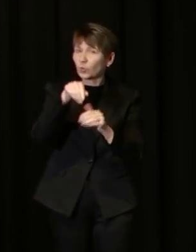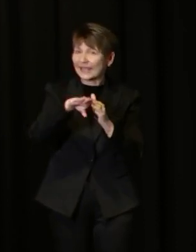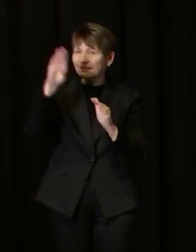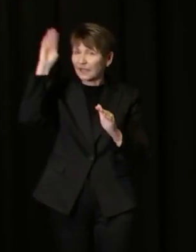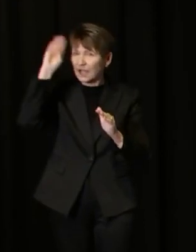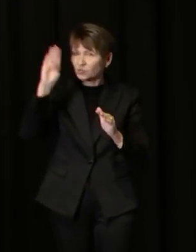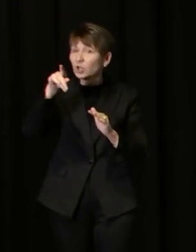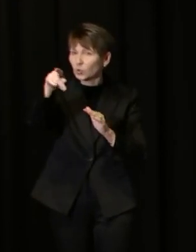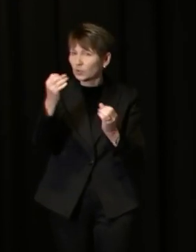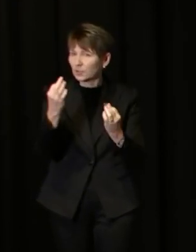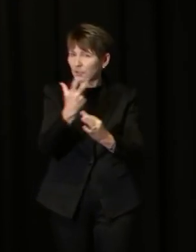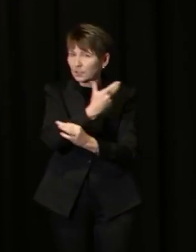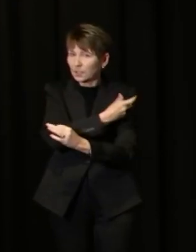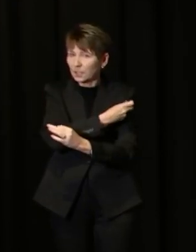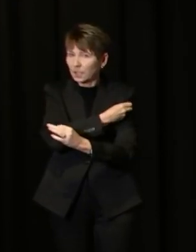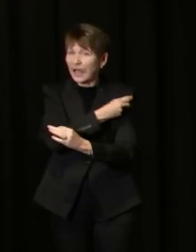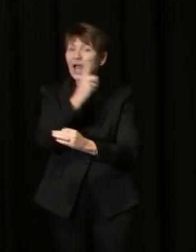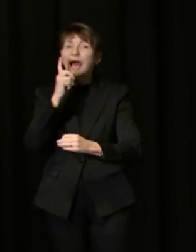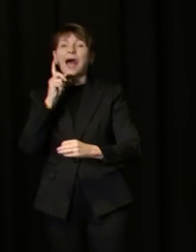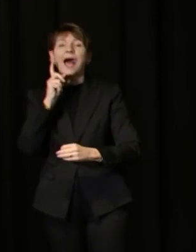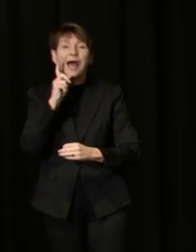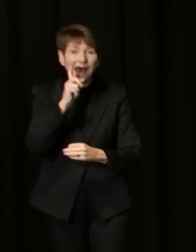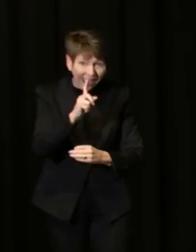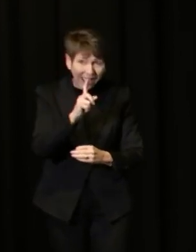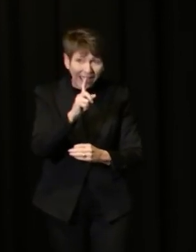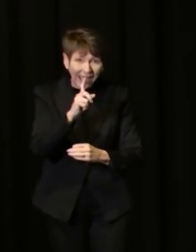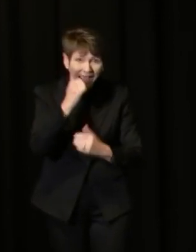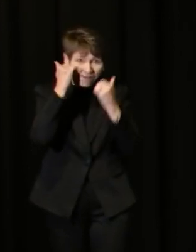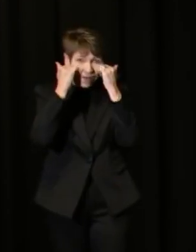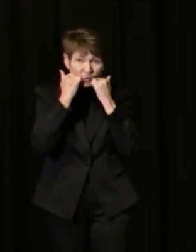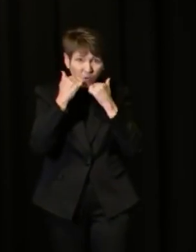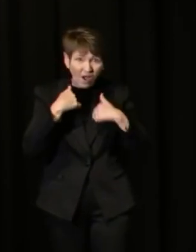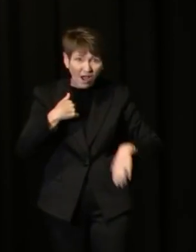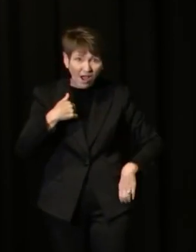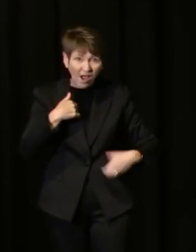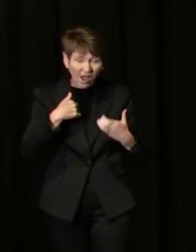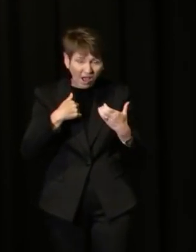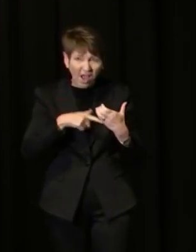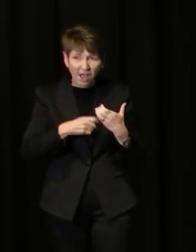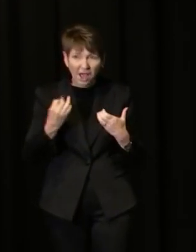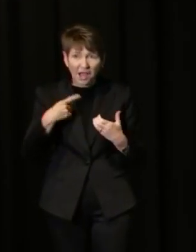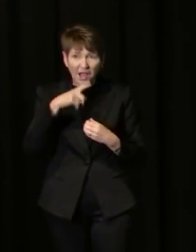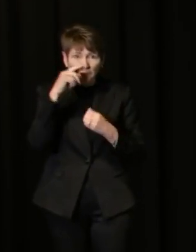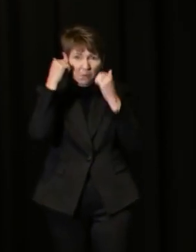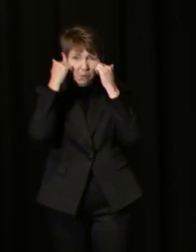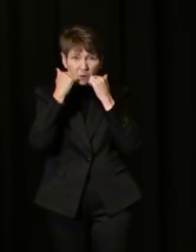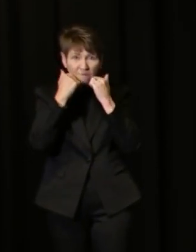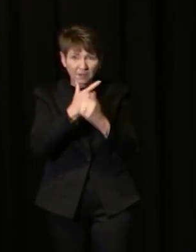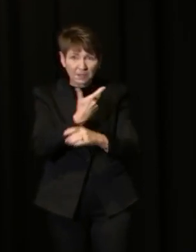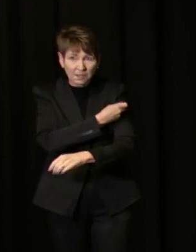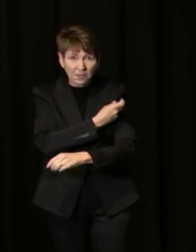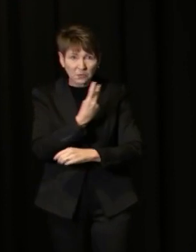Friday. The vaccinated economy, because we're unifying and having one set of rules for the whole state, which is a thoroughly good